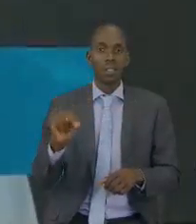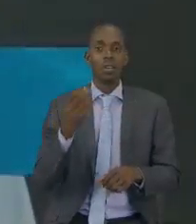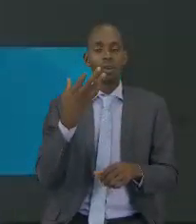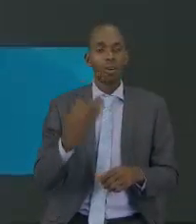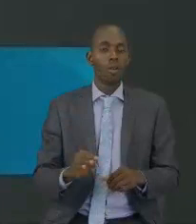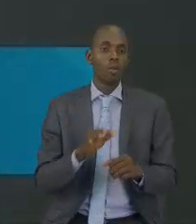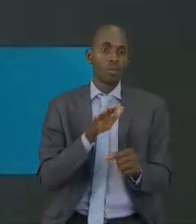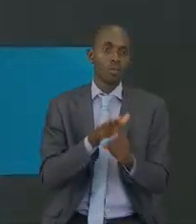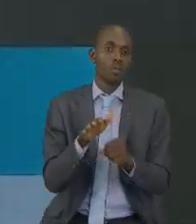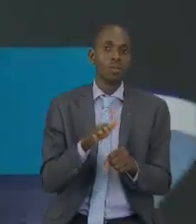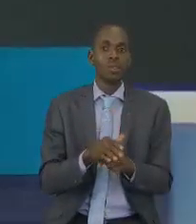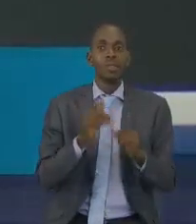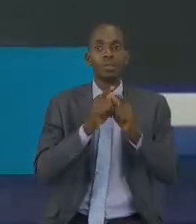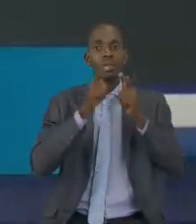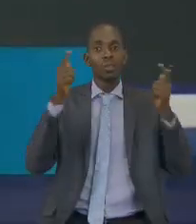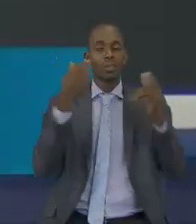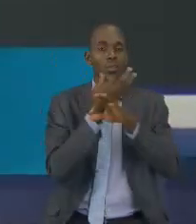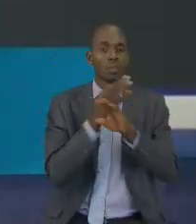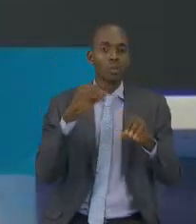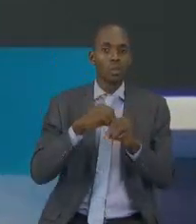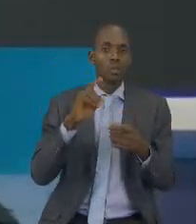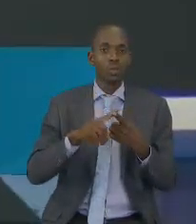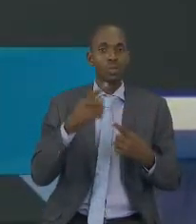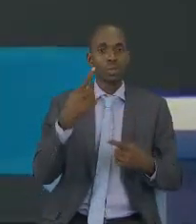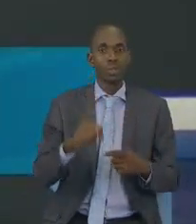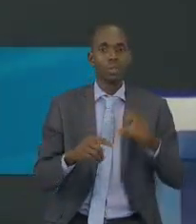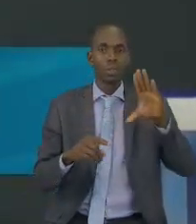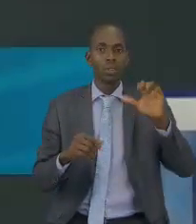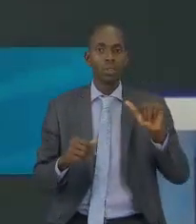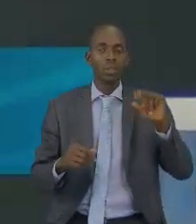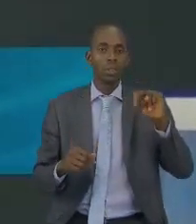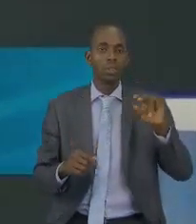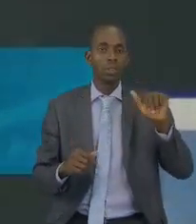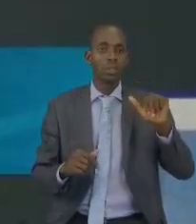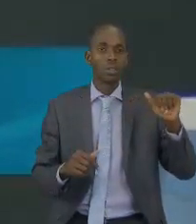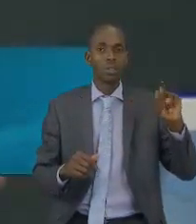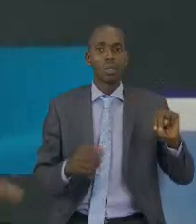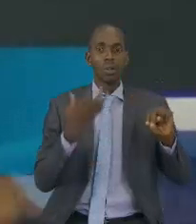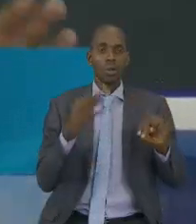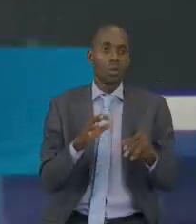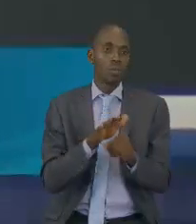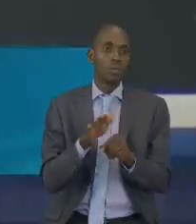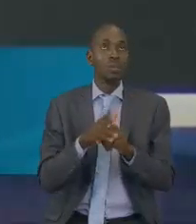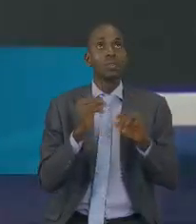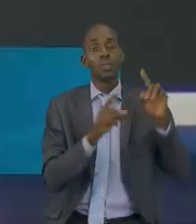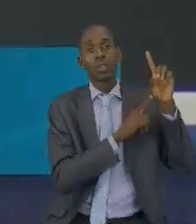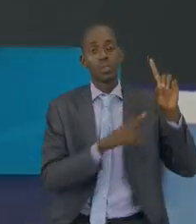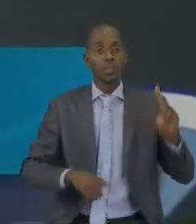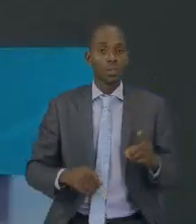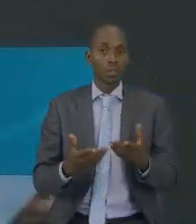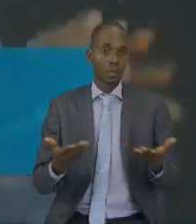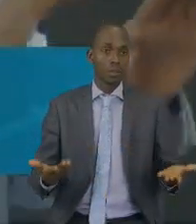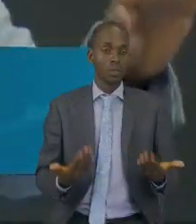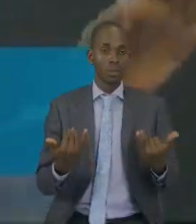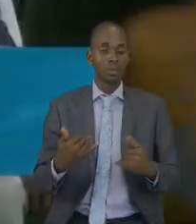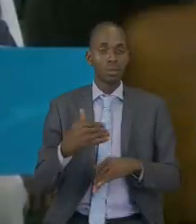Supernatural freedom into the Canaan of sufficiency. The Lord here tonight